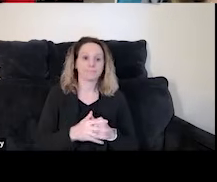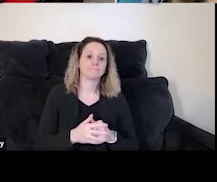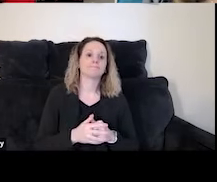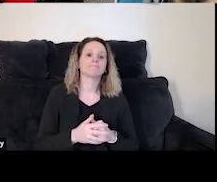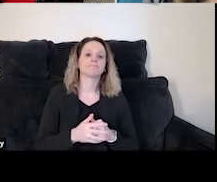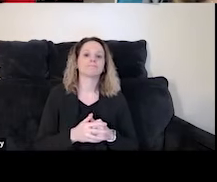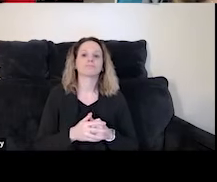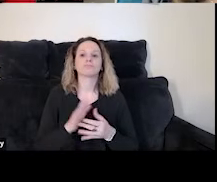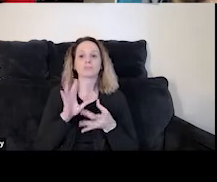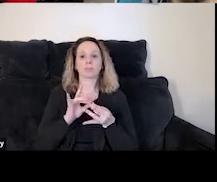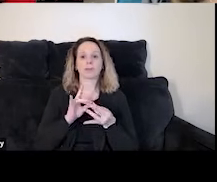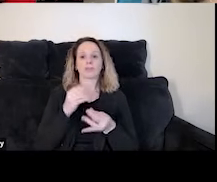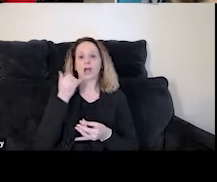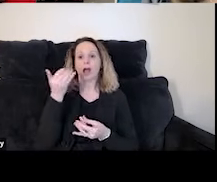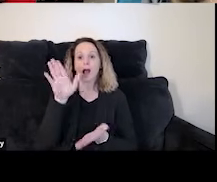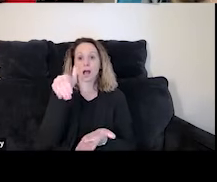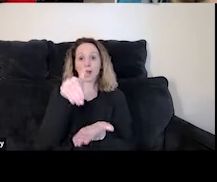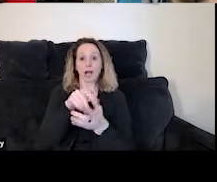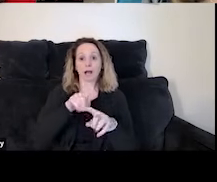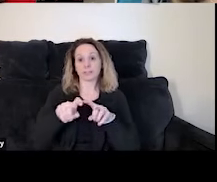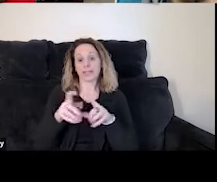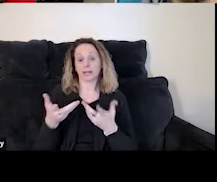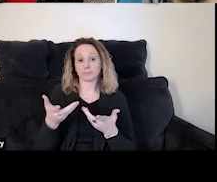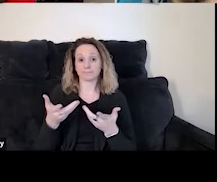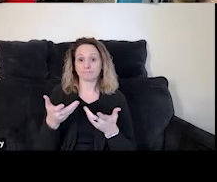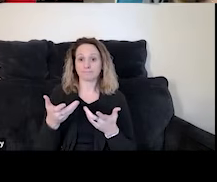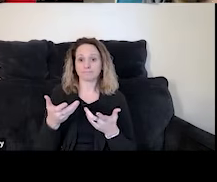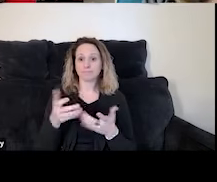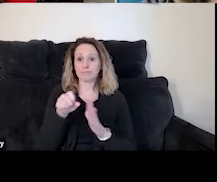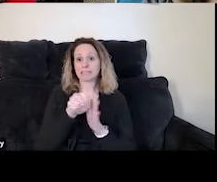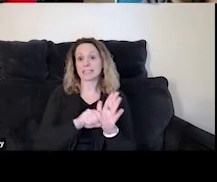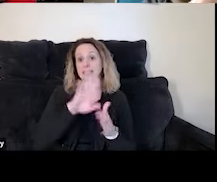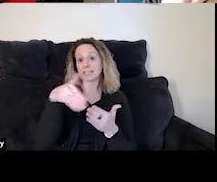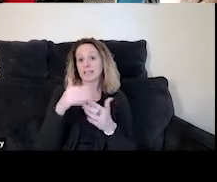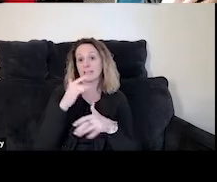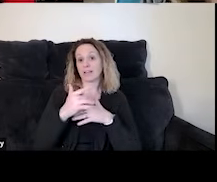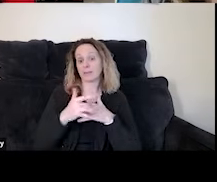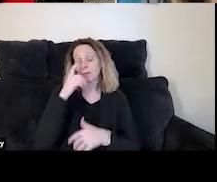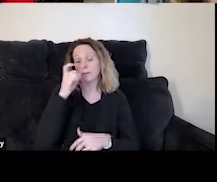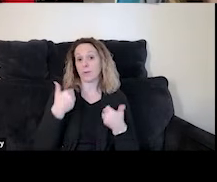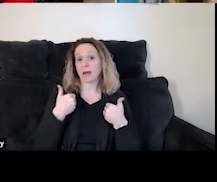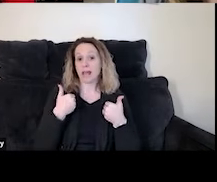We mentioned the call center. We stood up a direct call center statewide